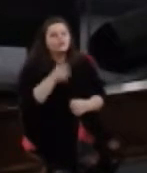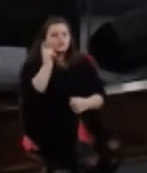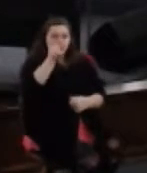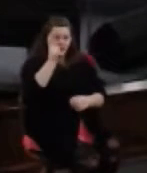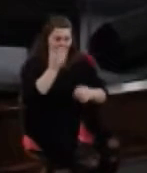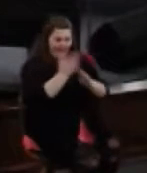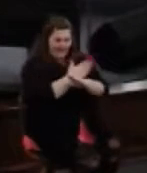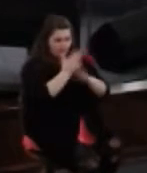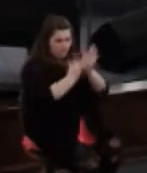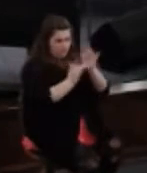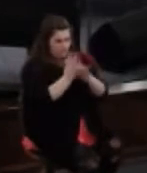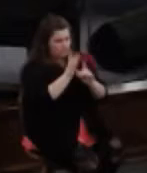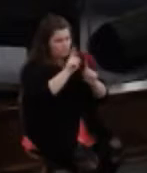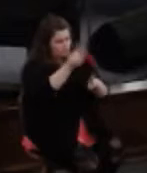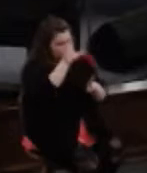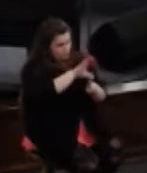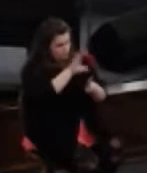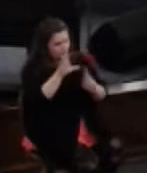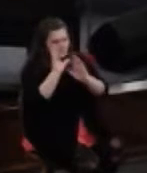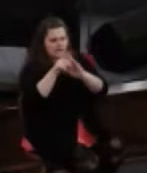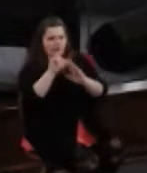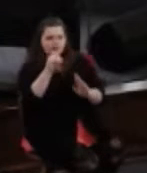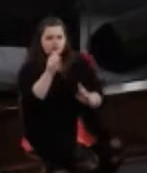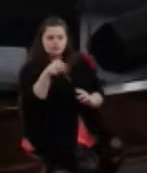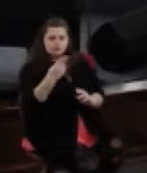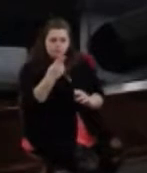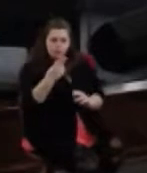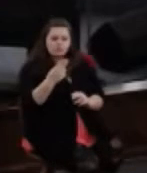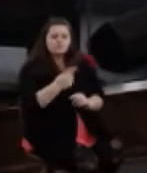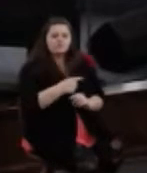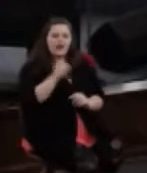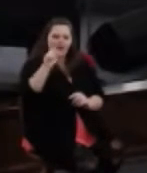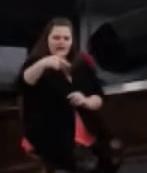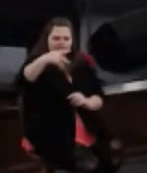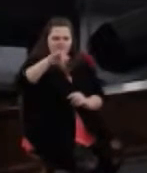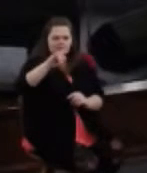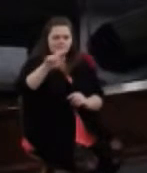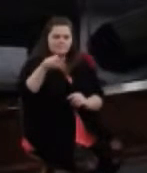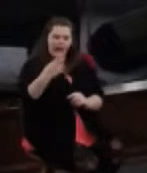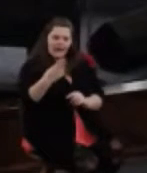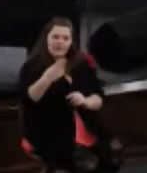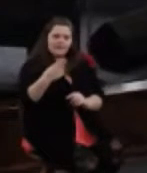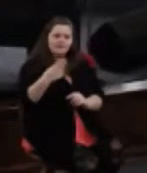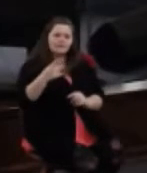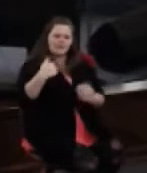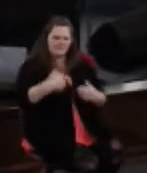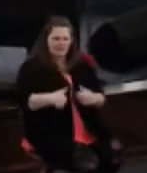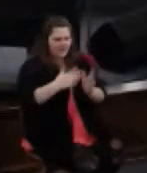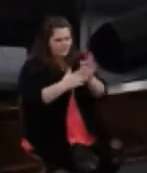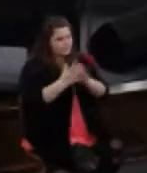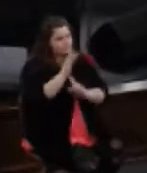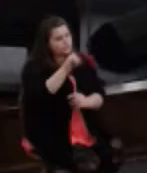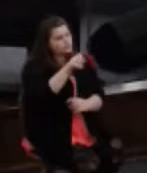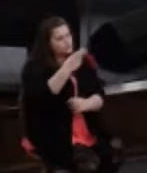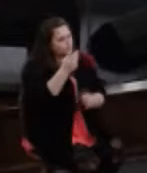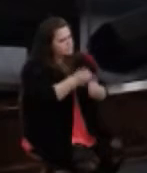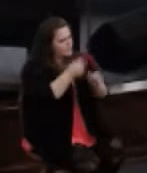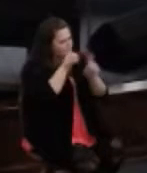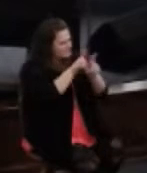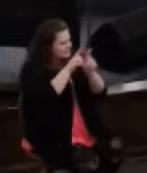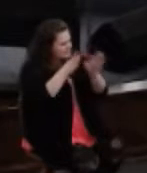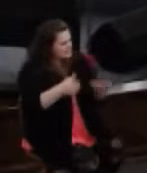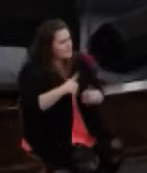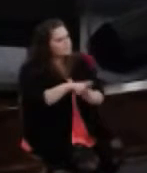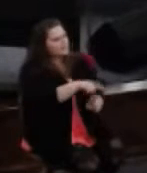the cross, later Joseph of Arimathea asked Pilate for the body of Jesus. Now Joseph was a disciple of Jesus,